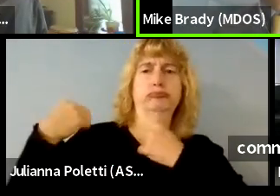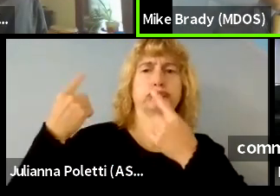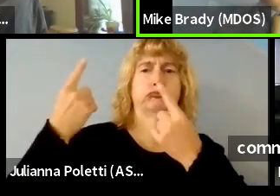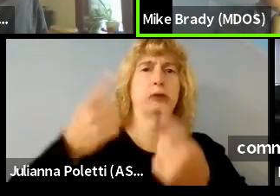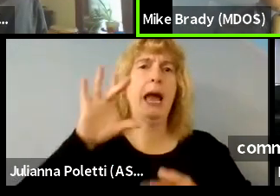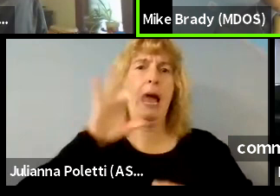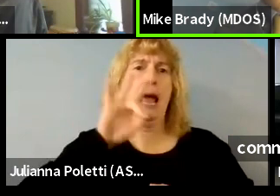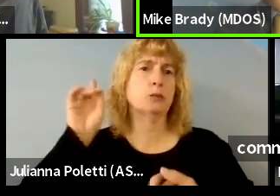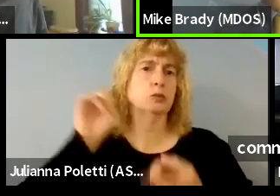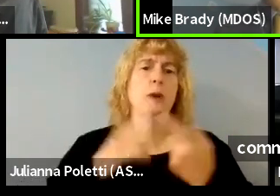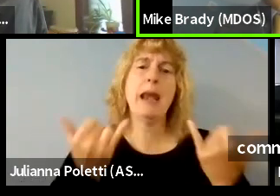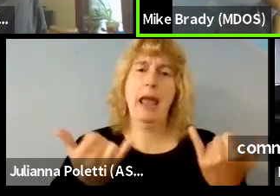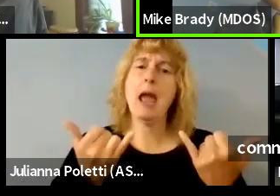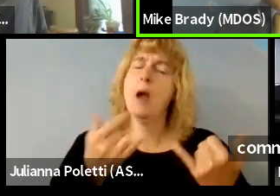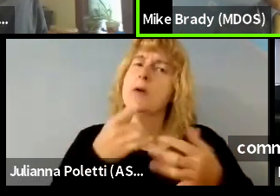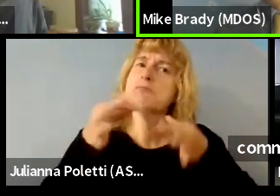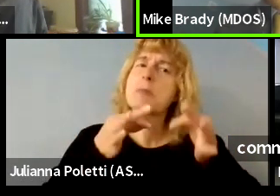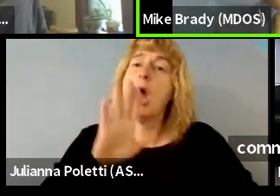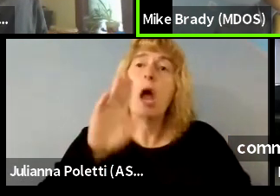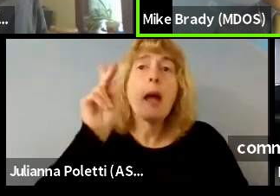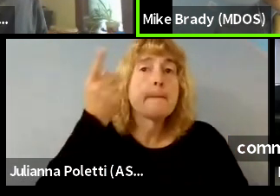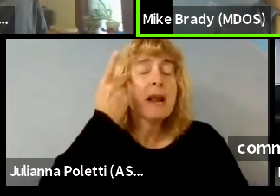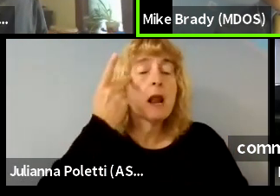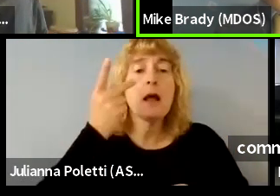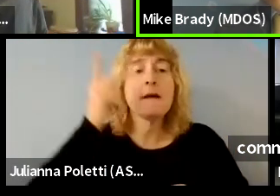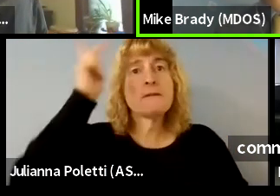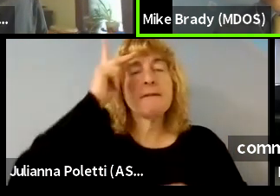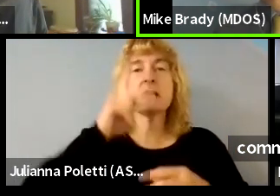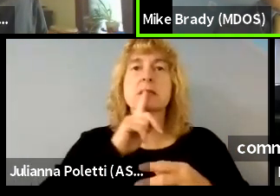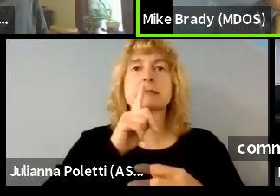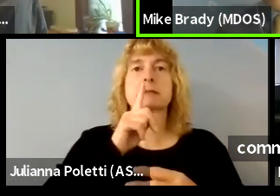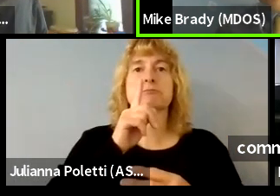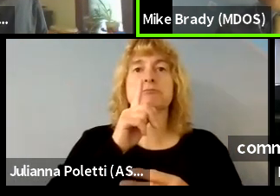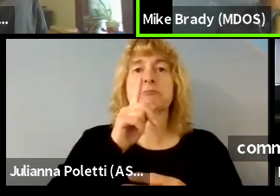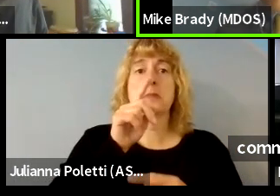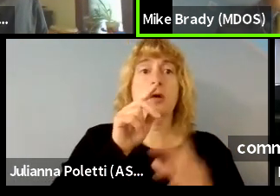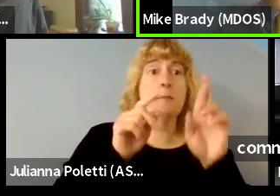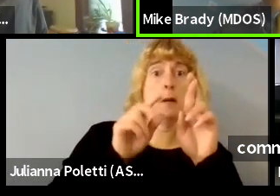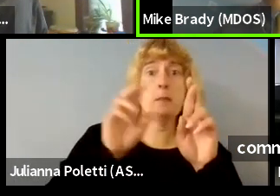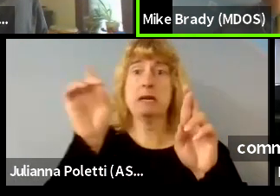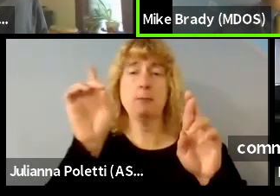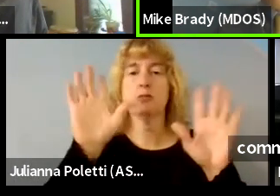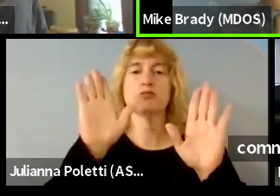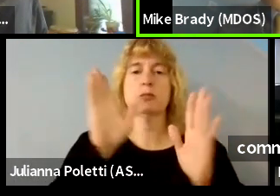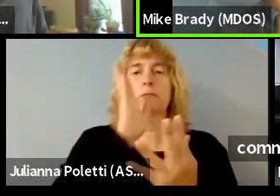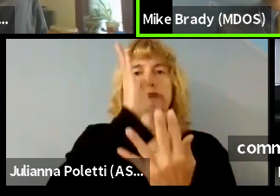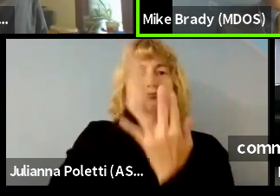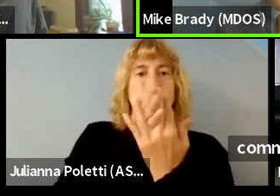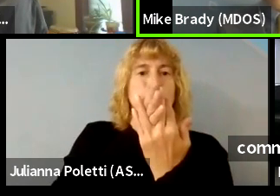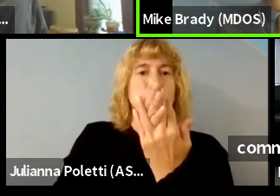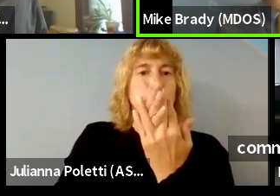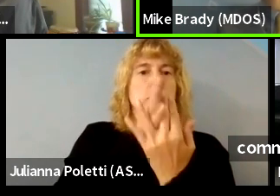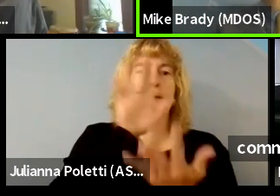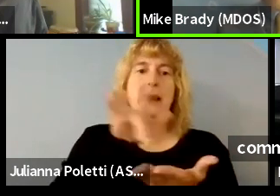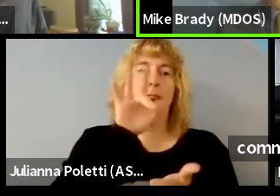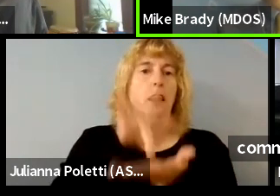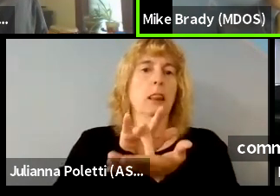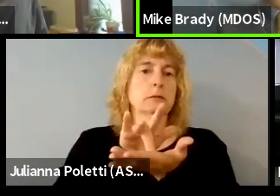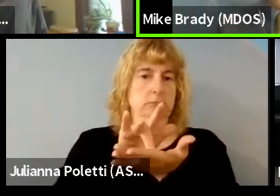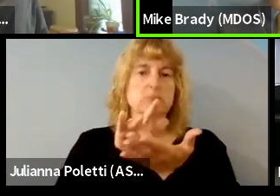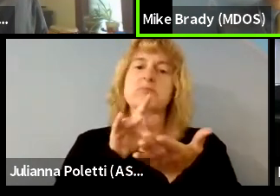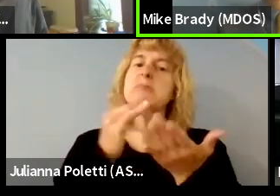his political philosophy as the extreme middle, I think is what he said. So with that, happy to turn it over to Tom to